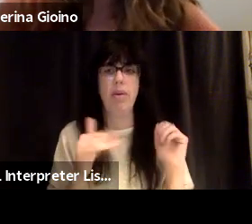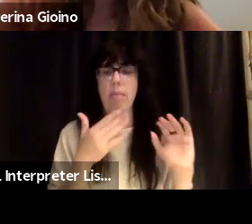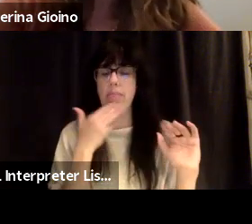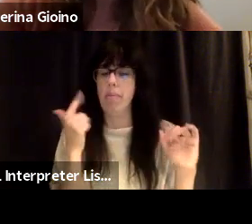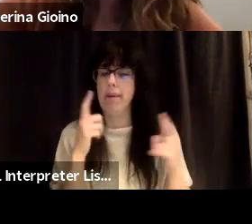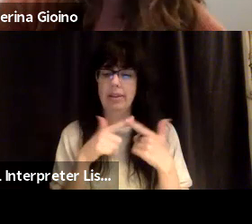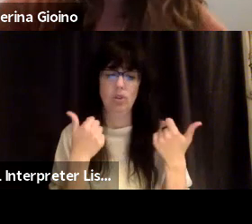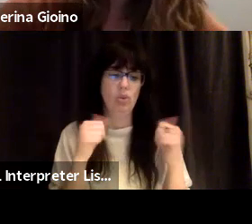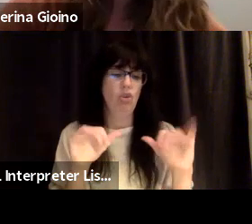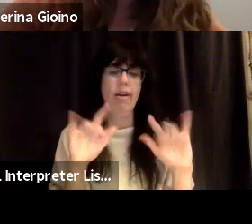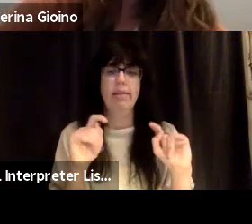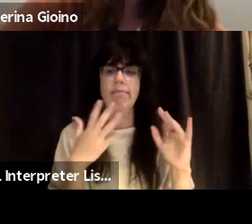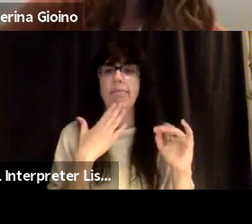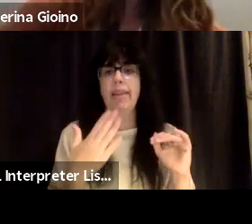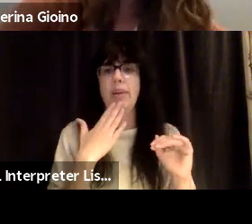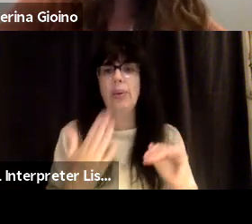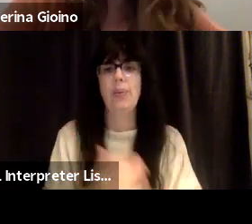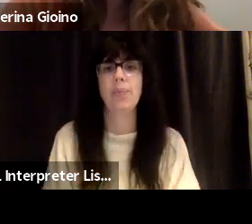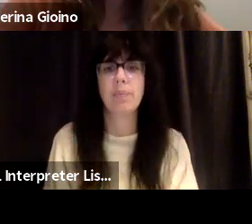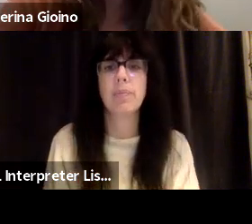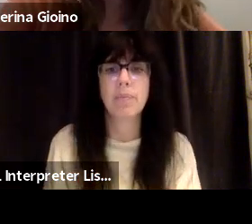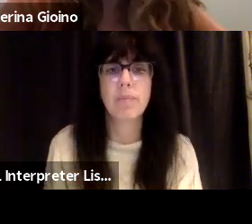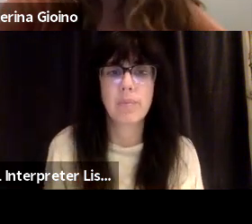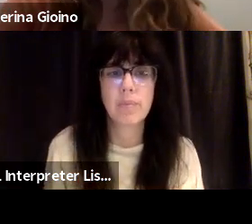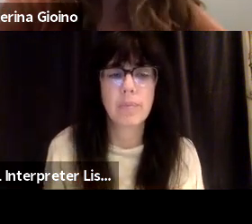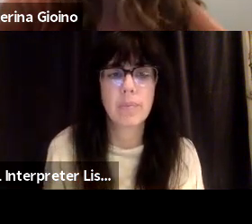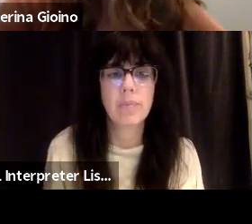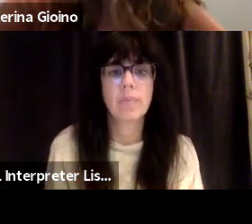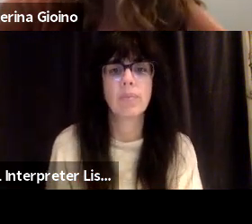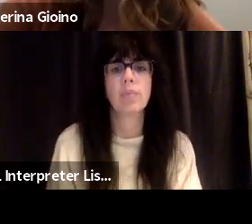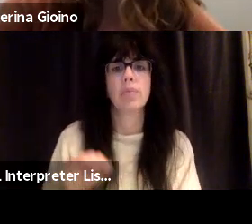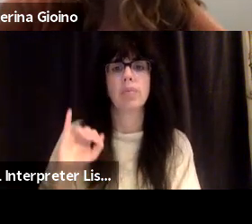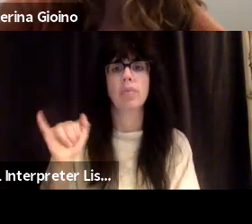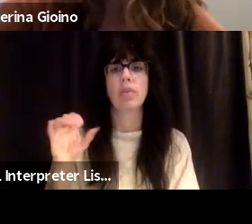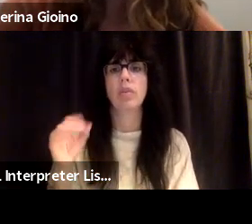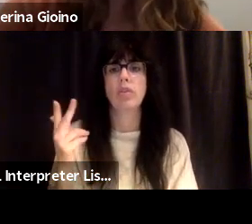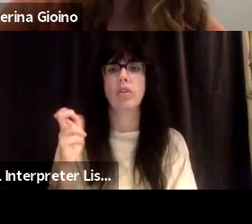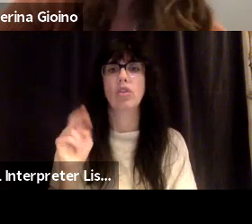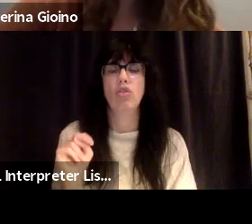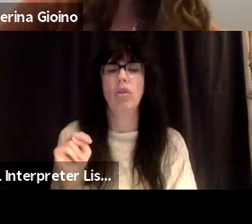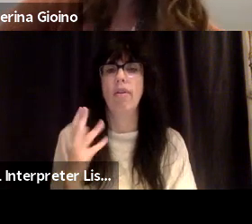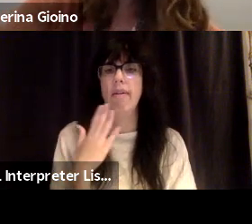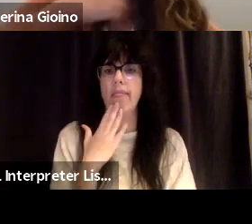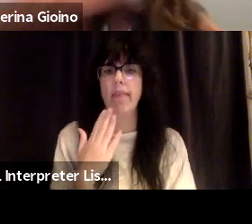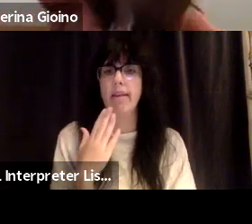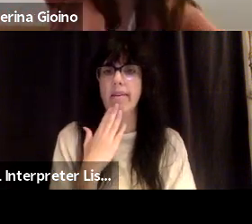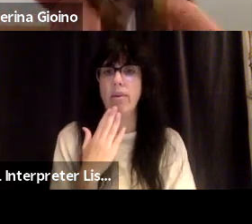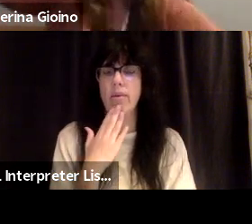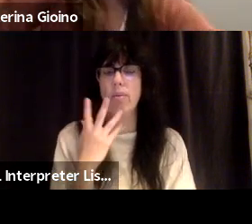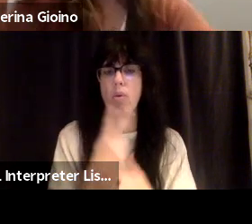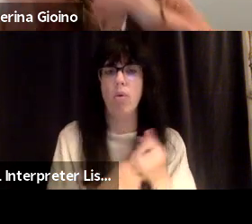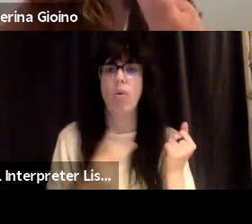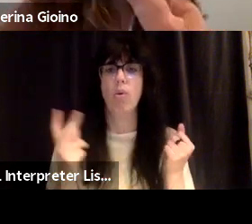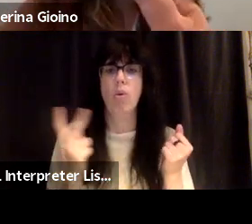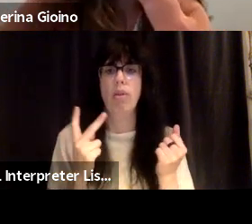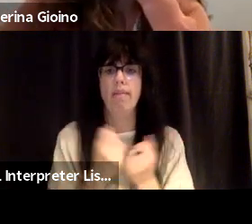at it. Thank you, guys. I appreciate it. Thank you. John. Thank you, Sky, Steve,